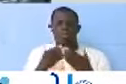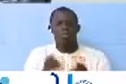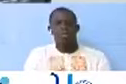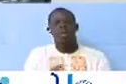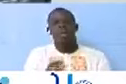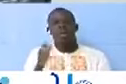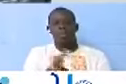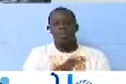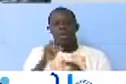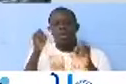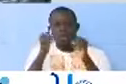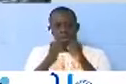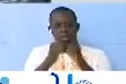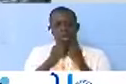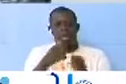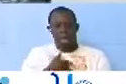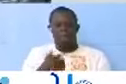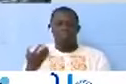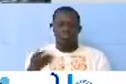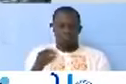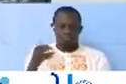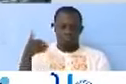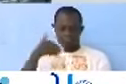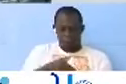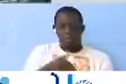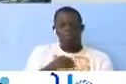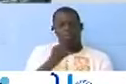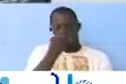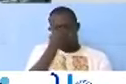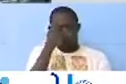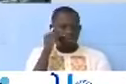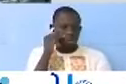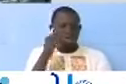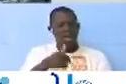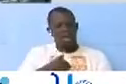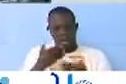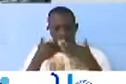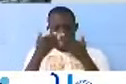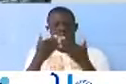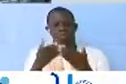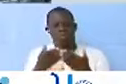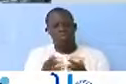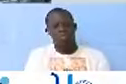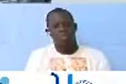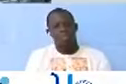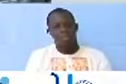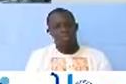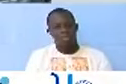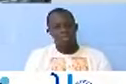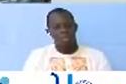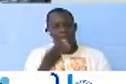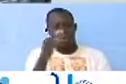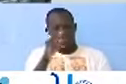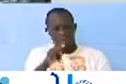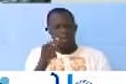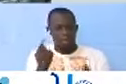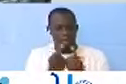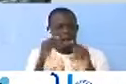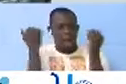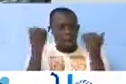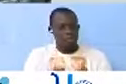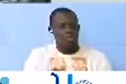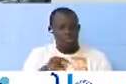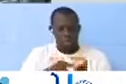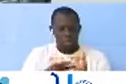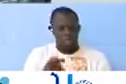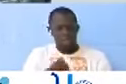they said it was the Saturday that I brought the drugs. I said to him that I said if that's to happen